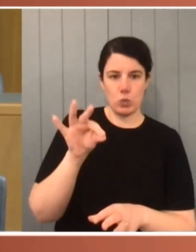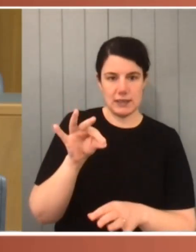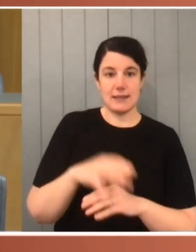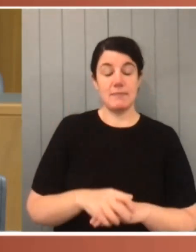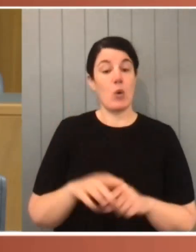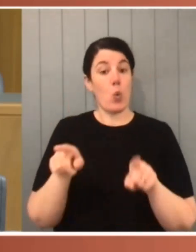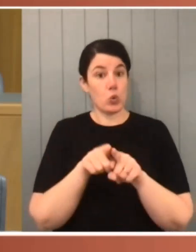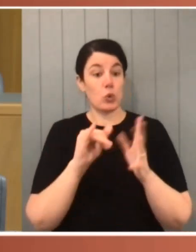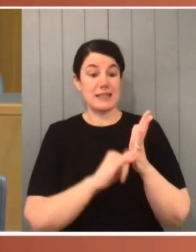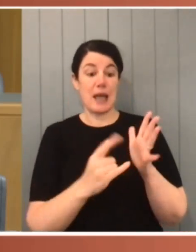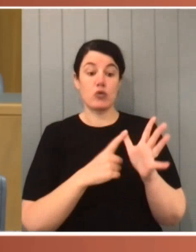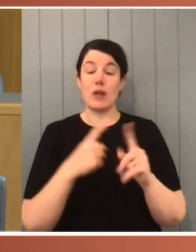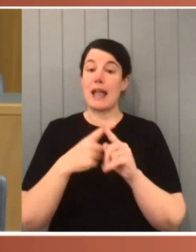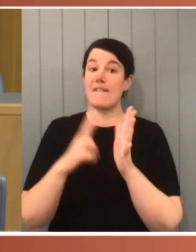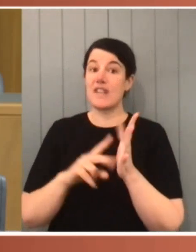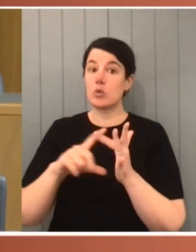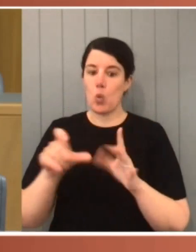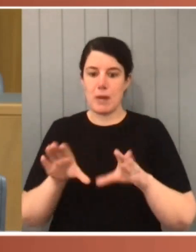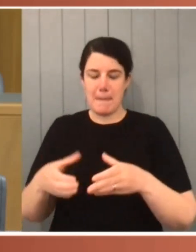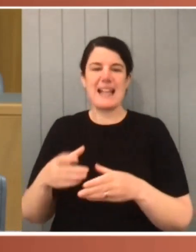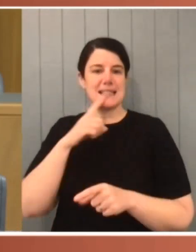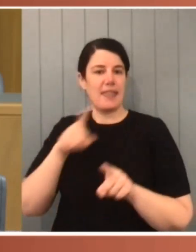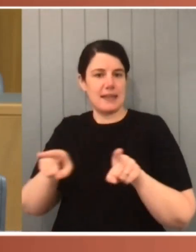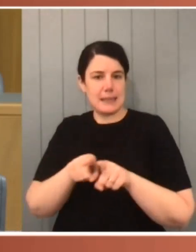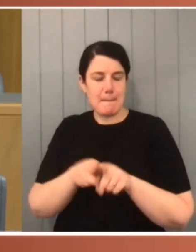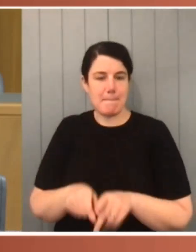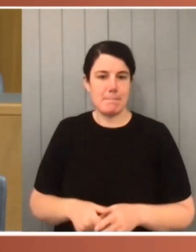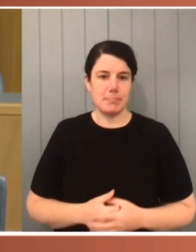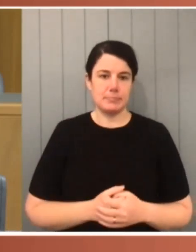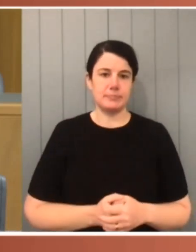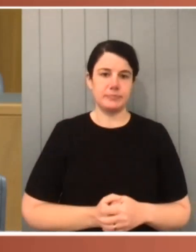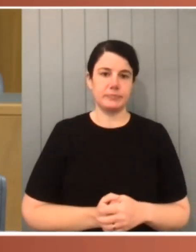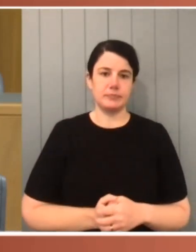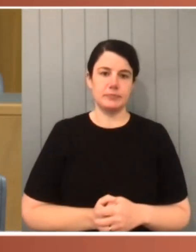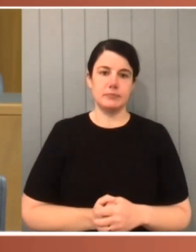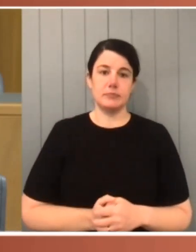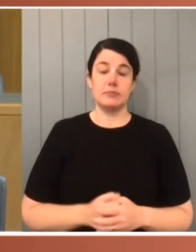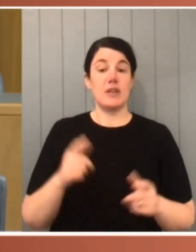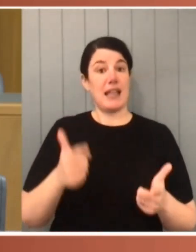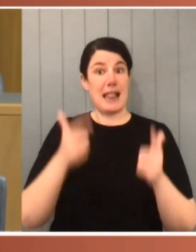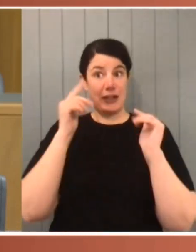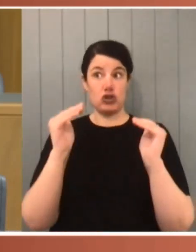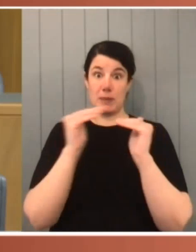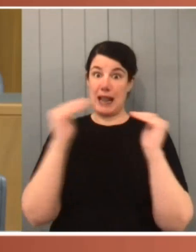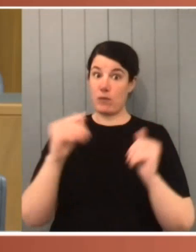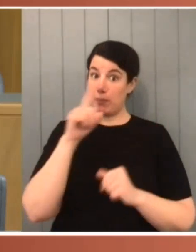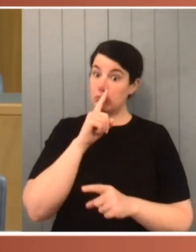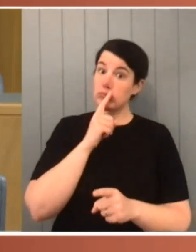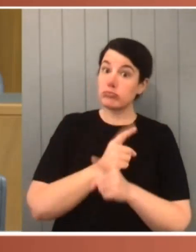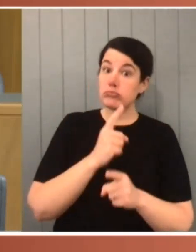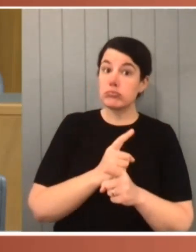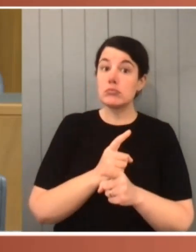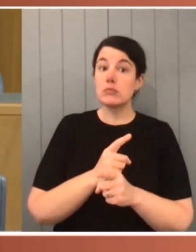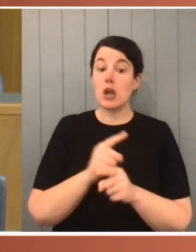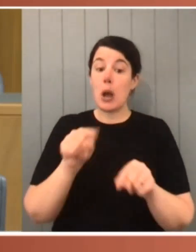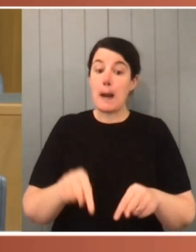Australian and Victorian divisions. At the leadership level, among those who were on the record as either opposing